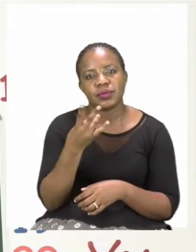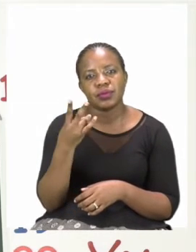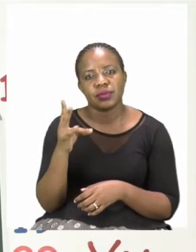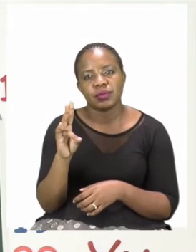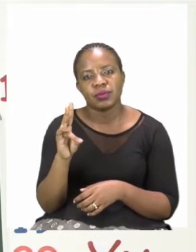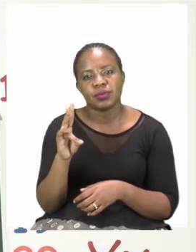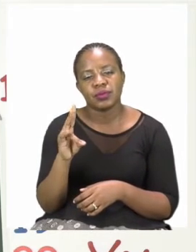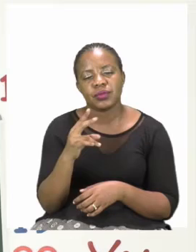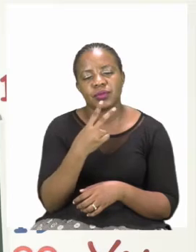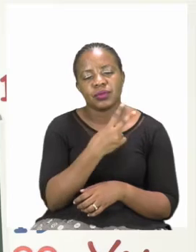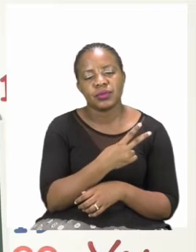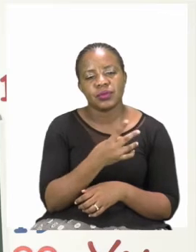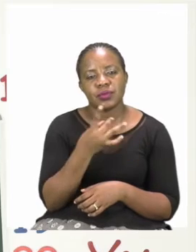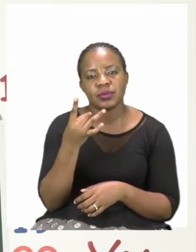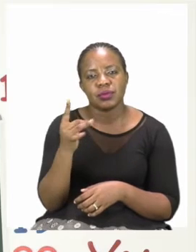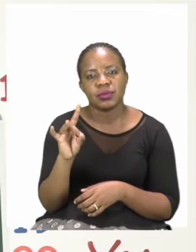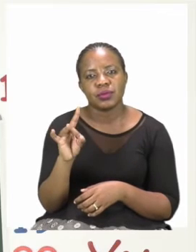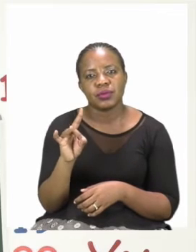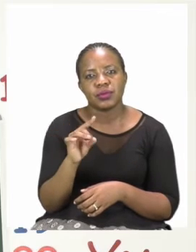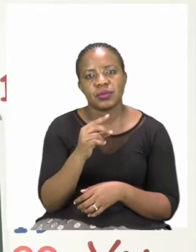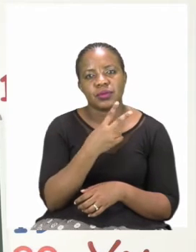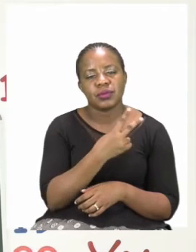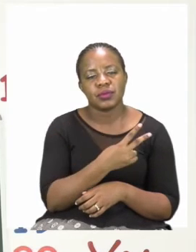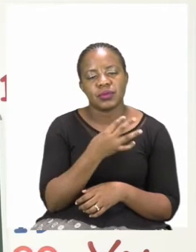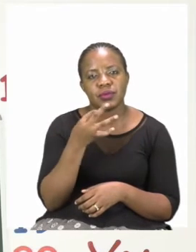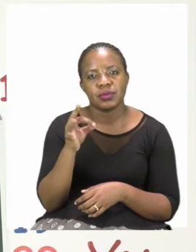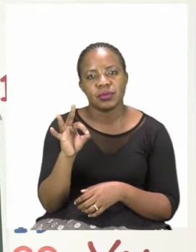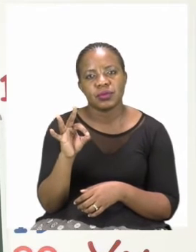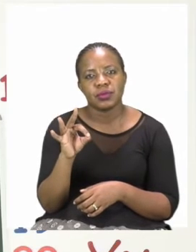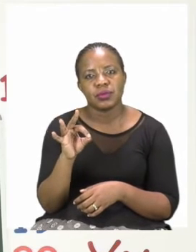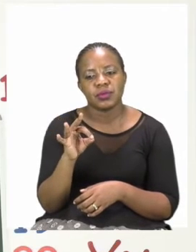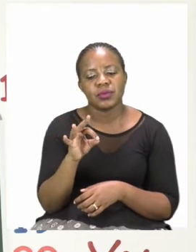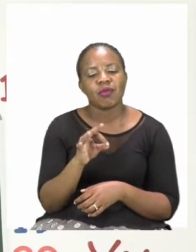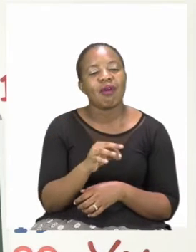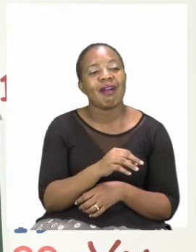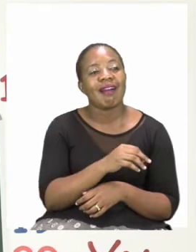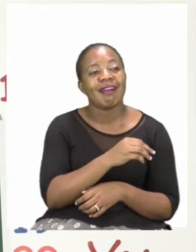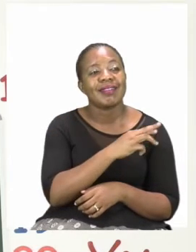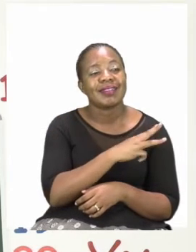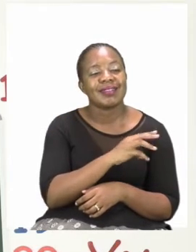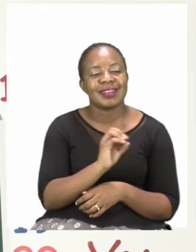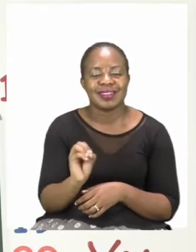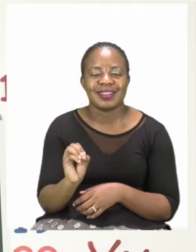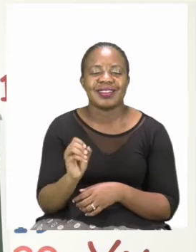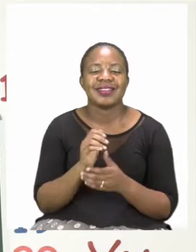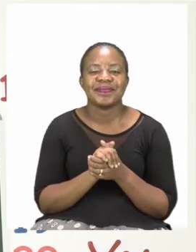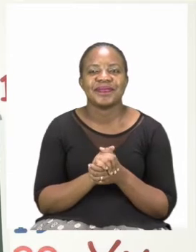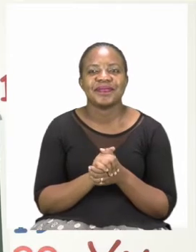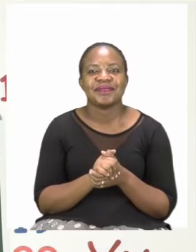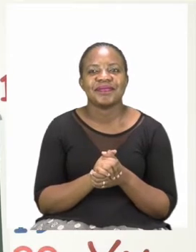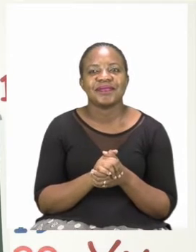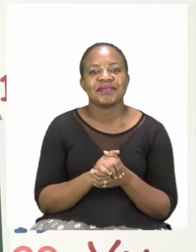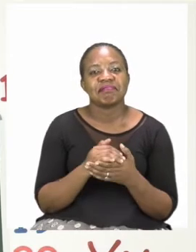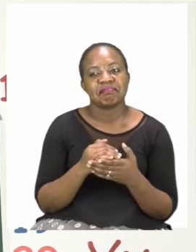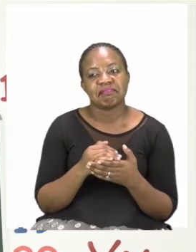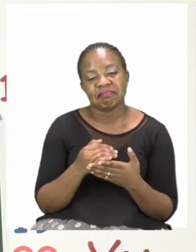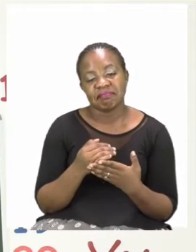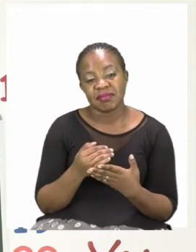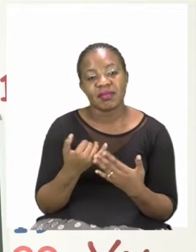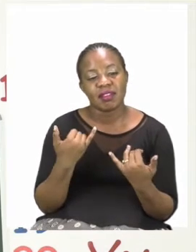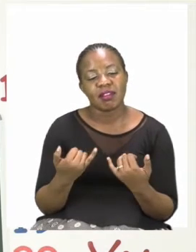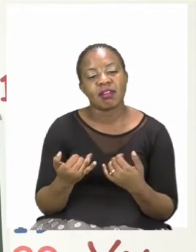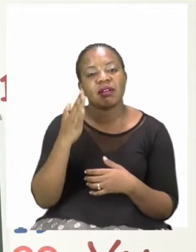of paint. Don't take too much because your page will be too wet. And now that you have